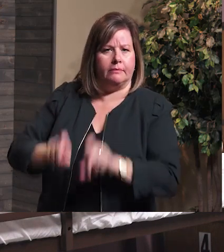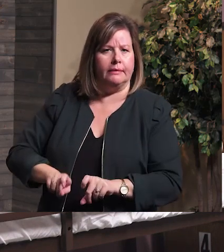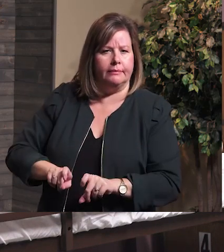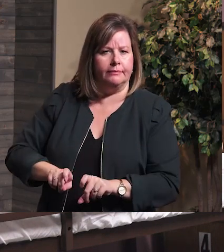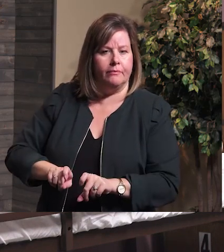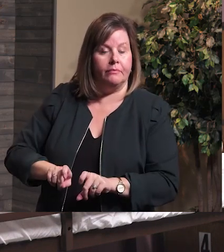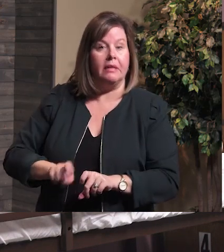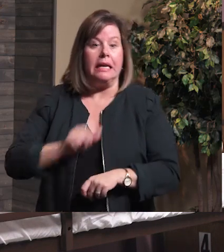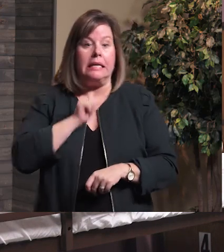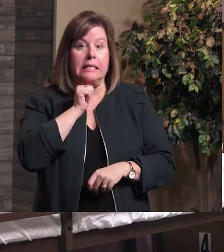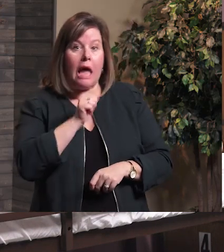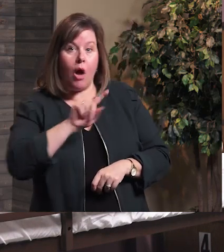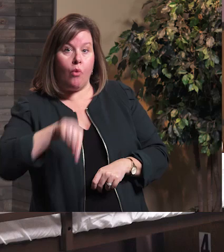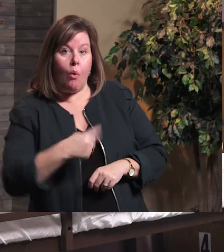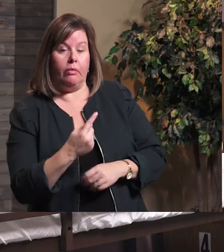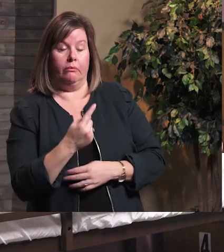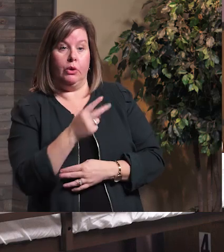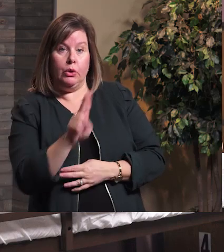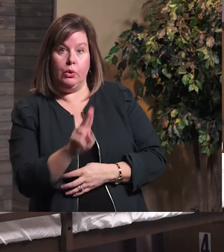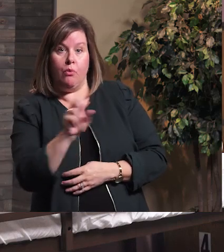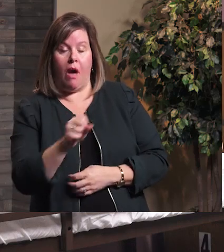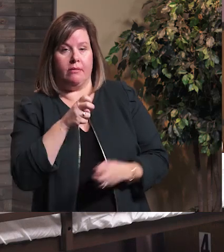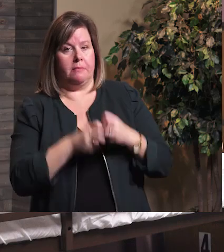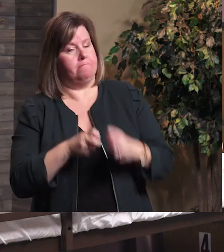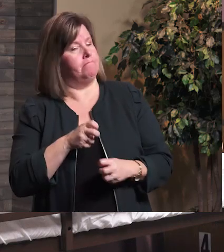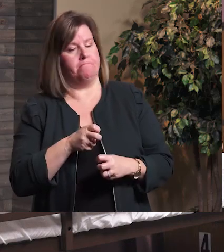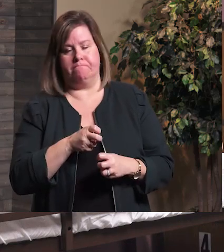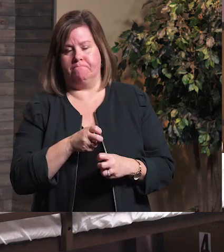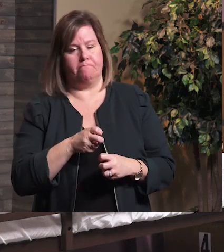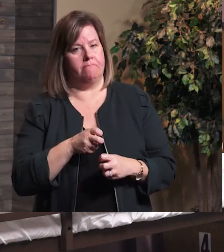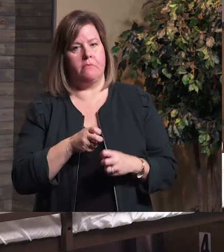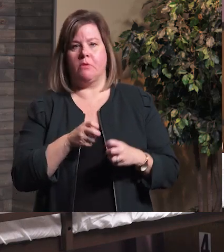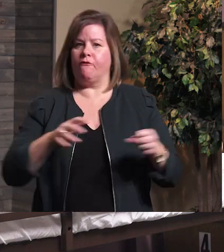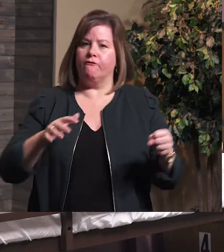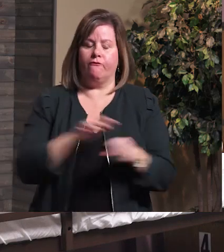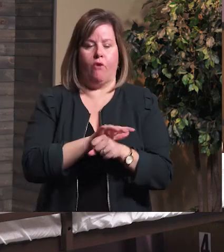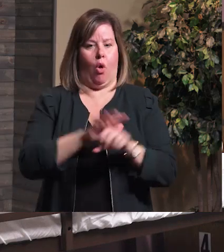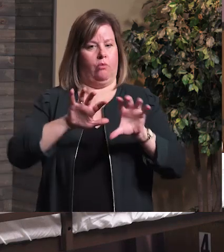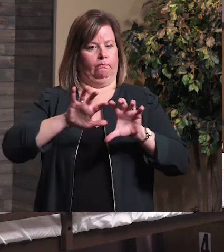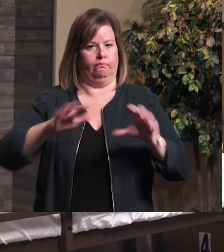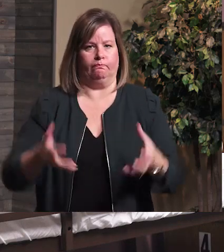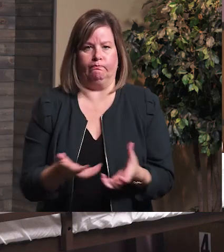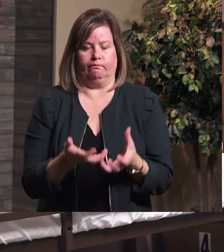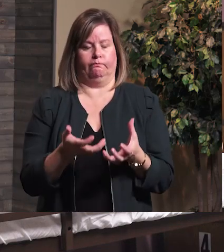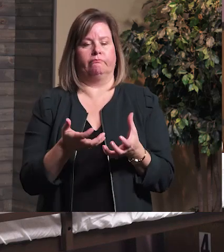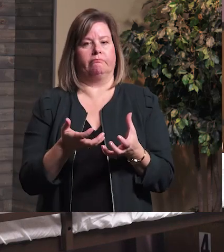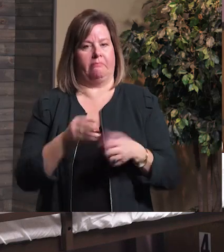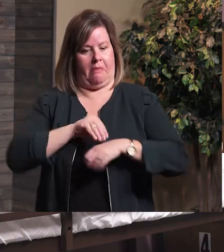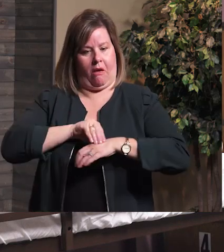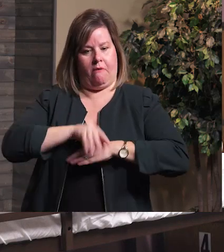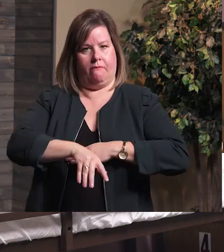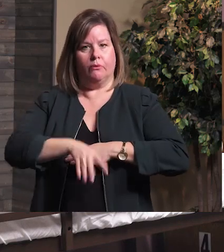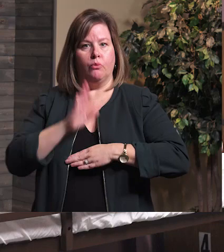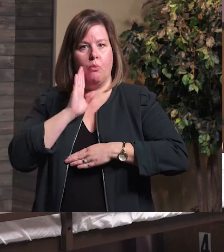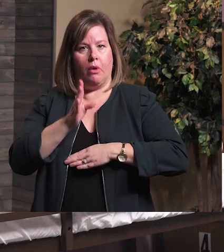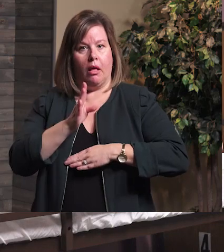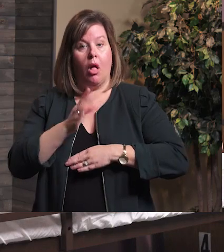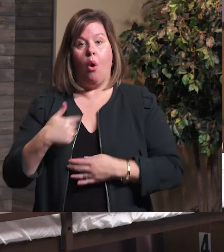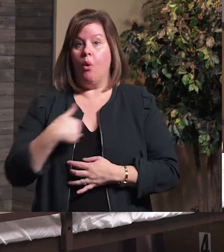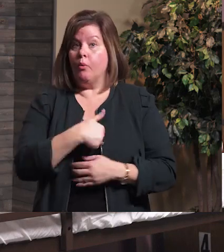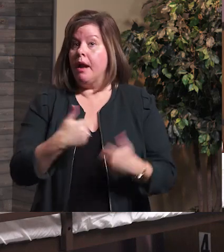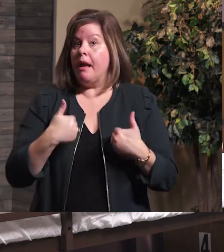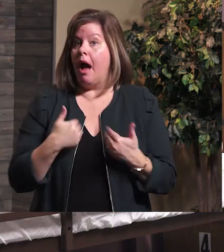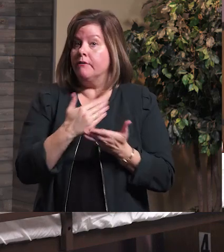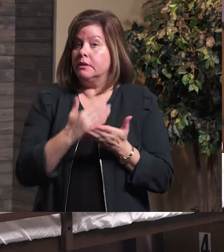not a U.S. problem. This is an international problem, and it's something that we all have some control to